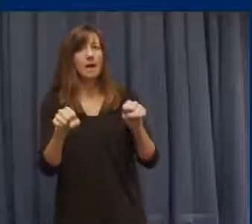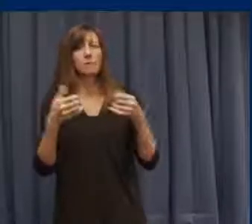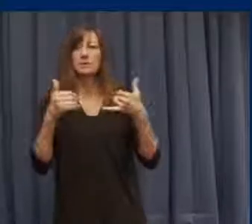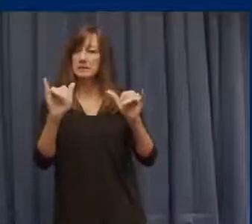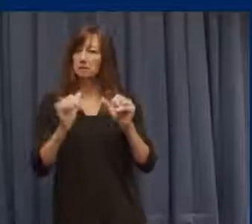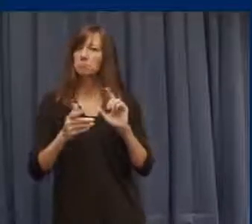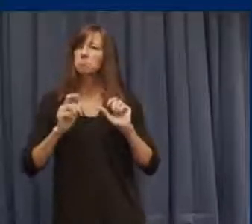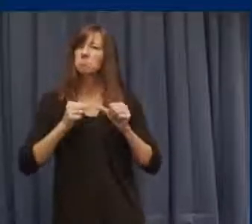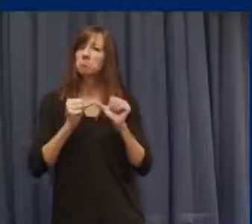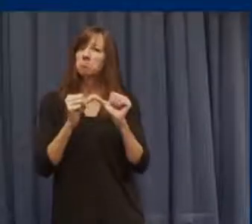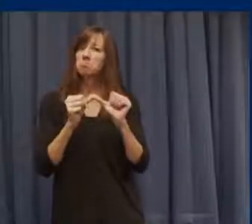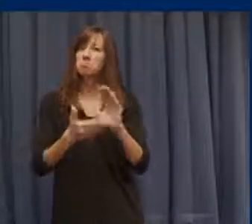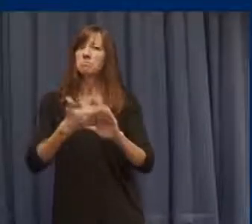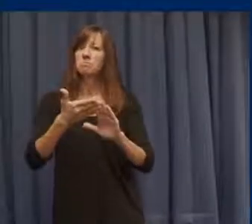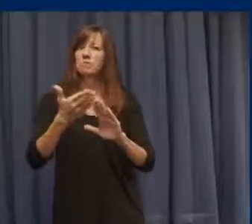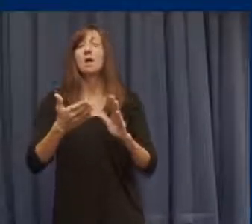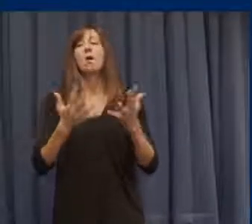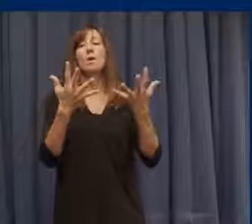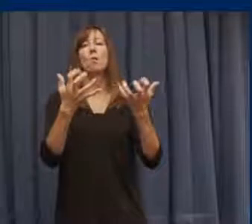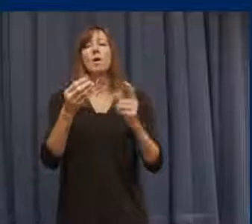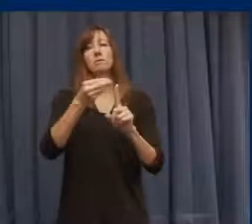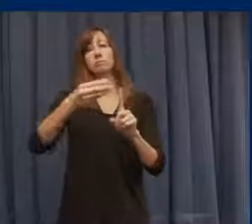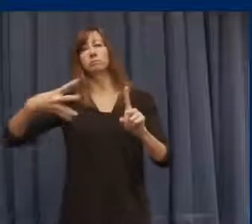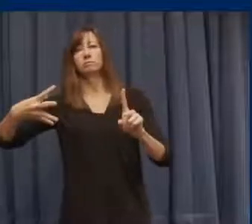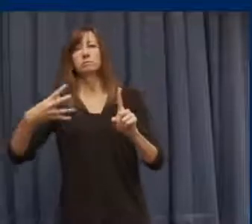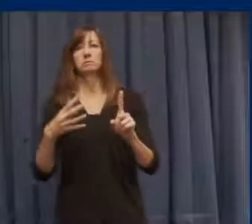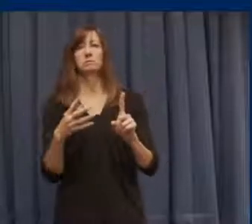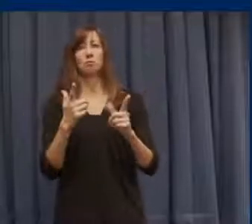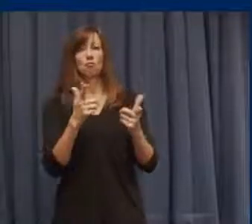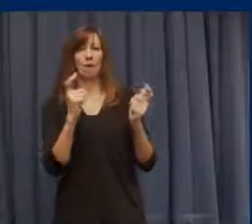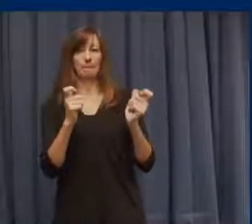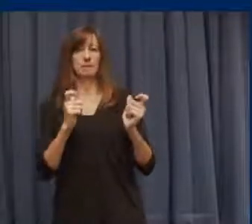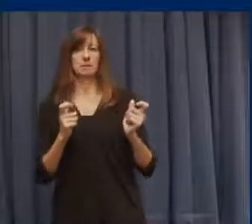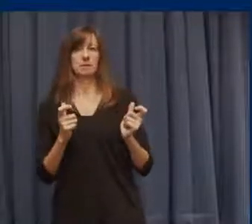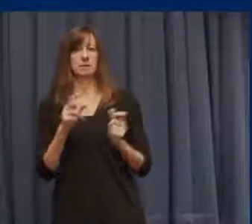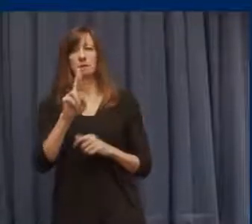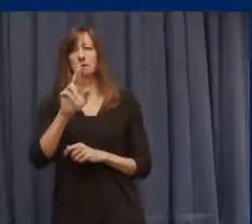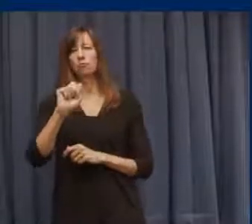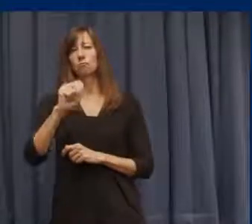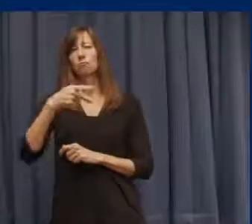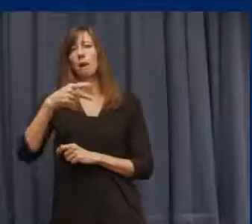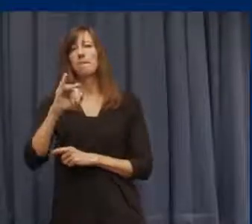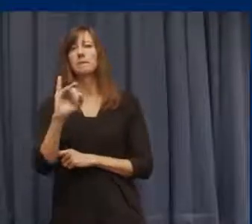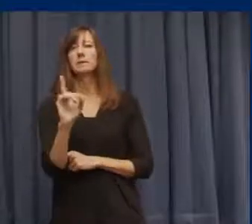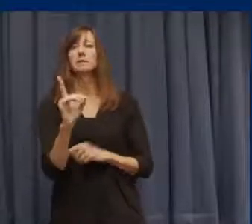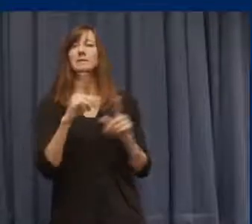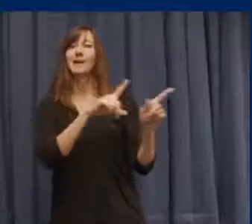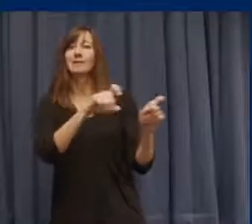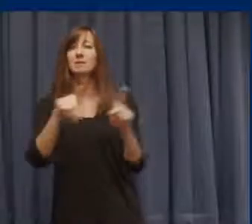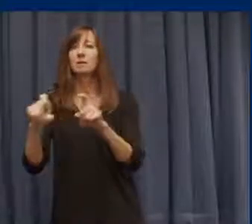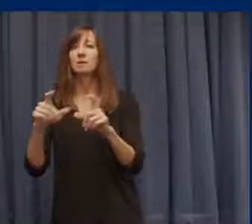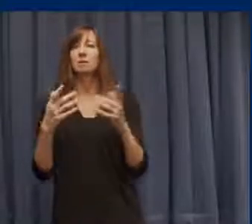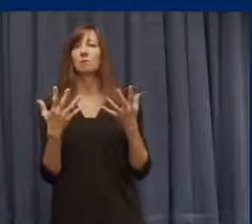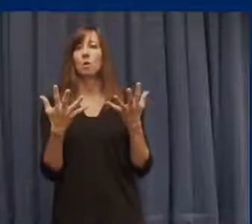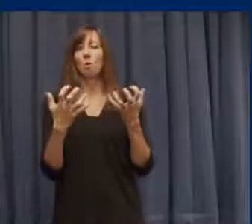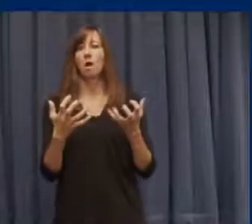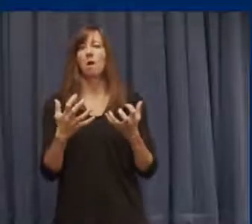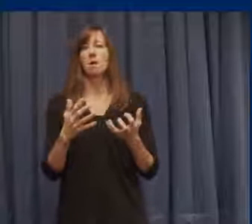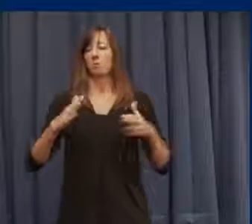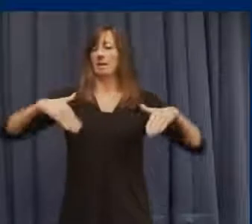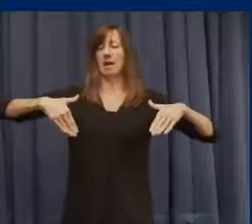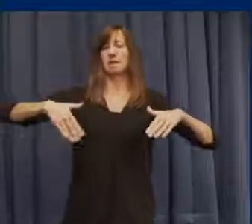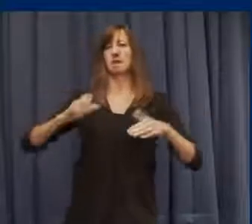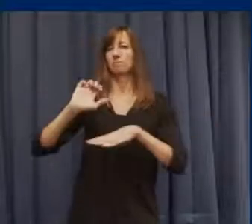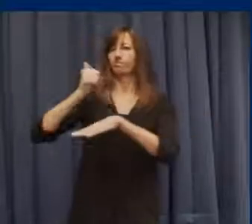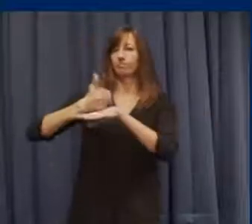up rapid testing. We don't quite have it ready to go yet, but we're sourcing and working on a plan